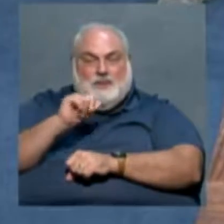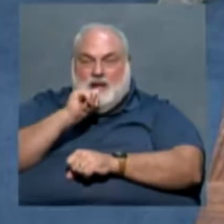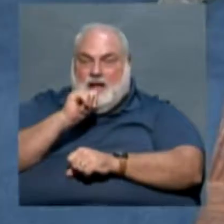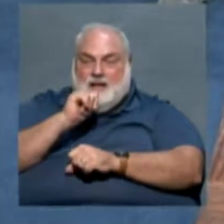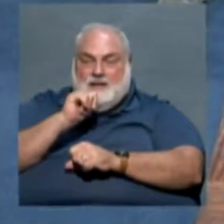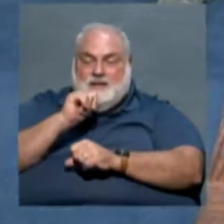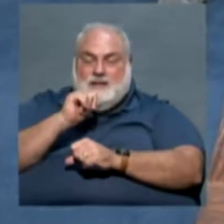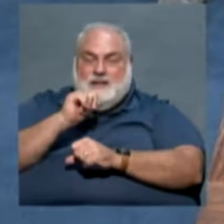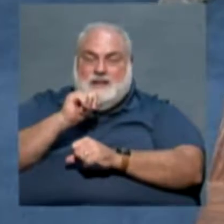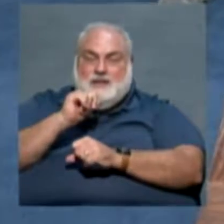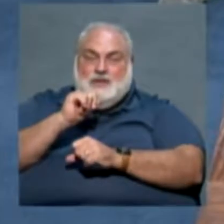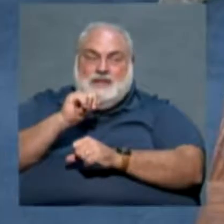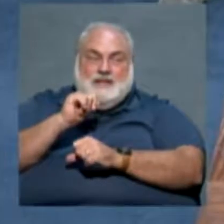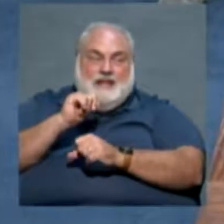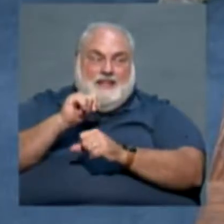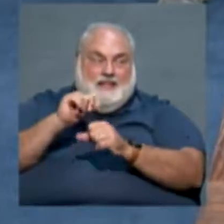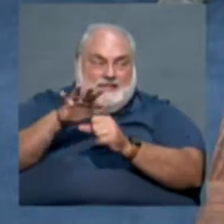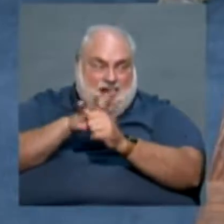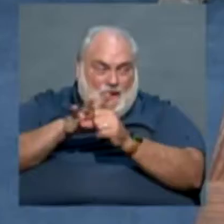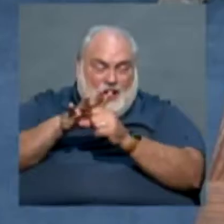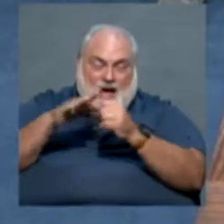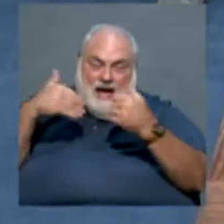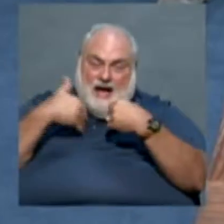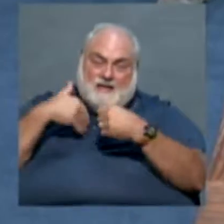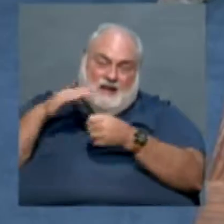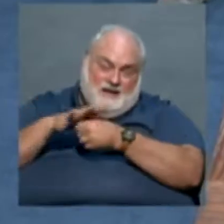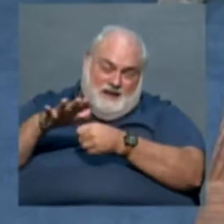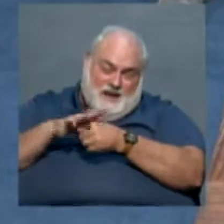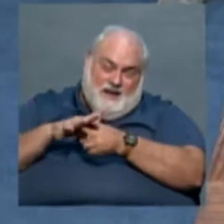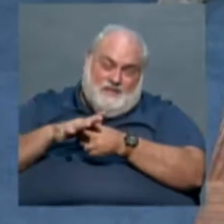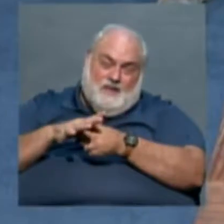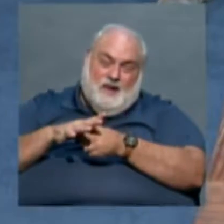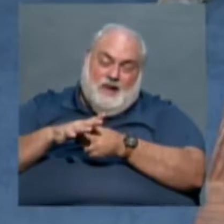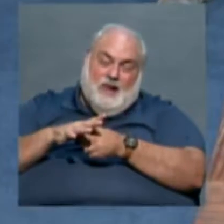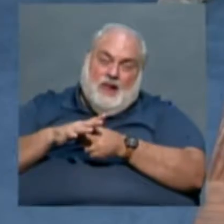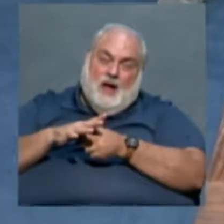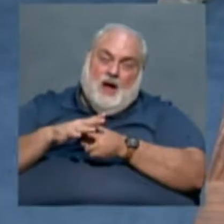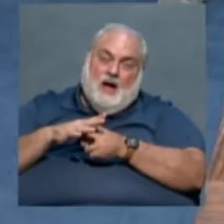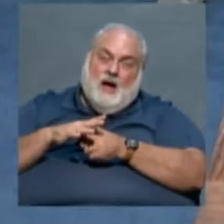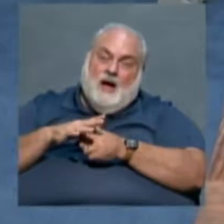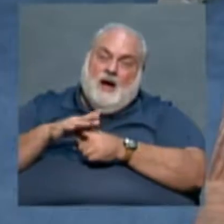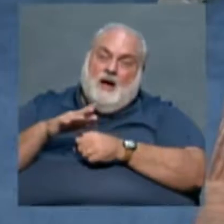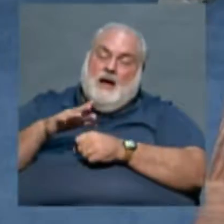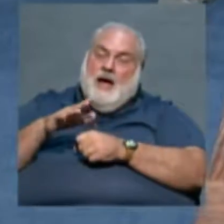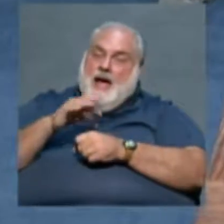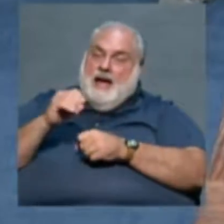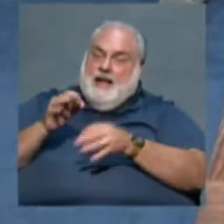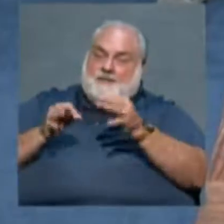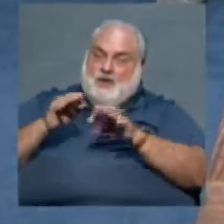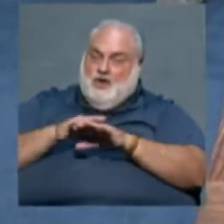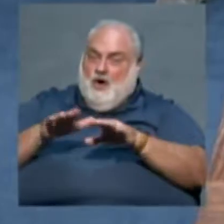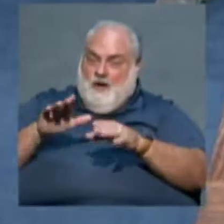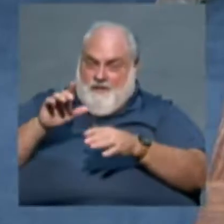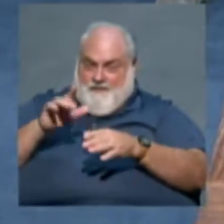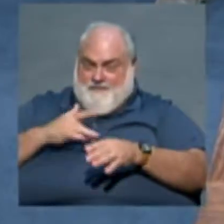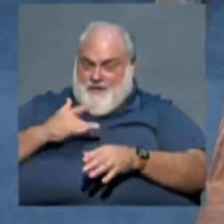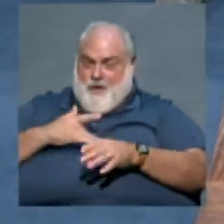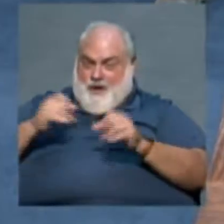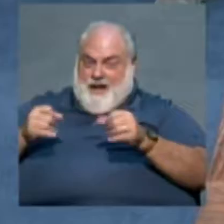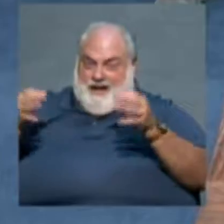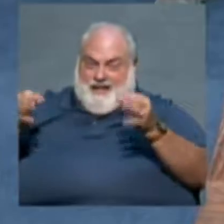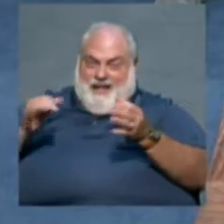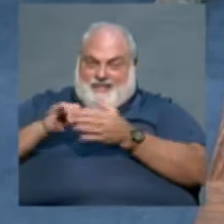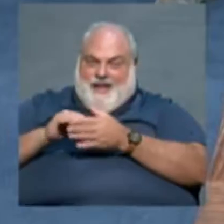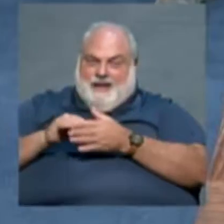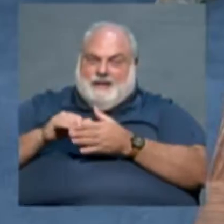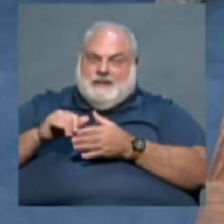but just say, all right, this area has enough higher density homes. And if you don't feel like you can make that decision today,